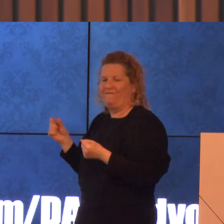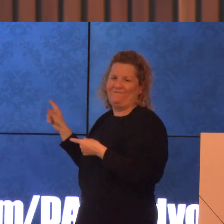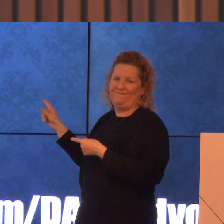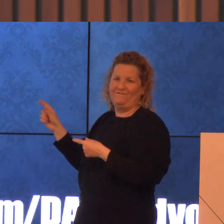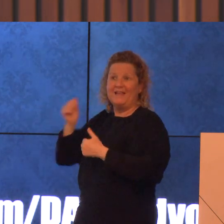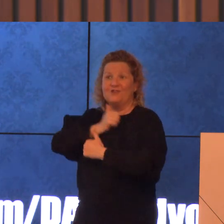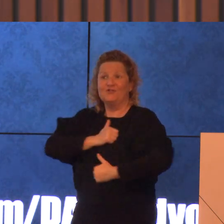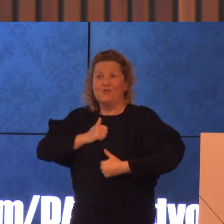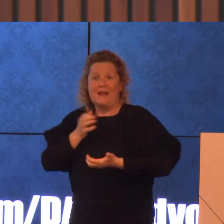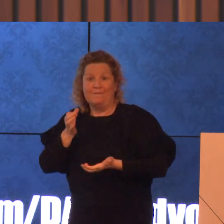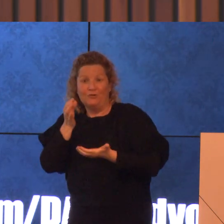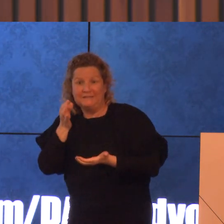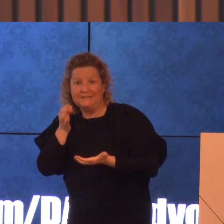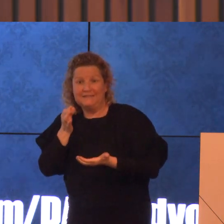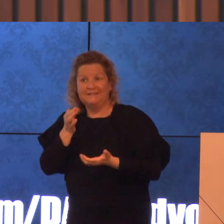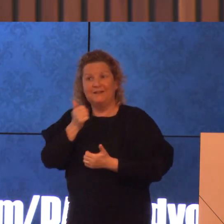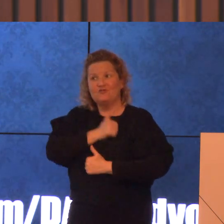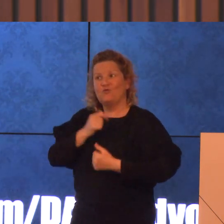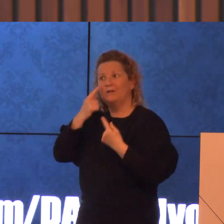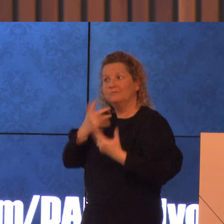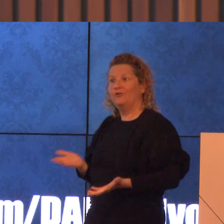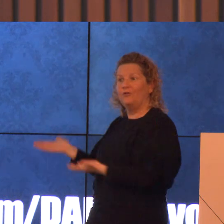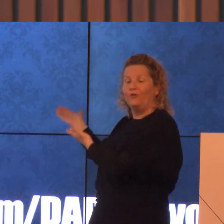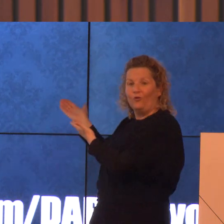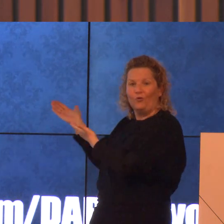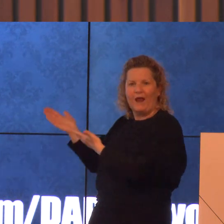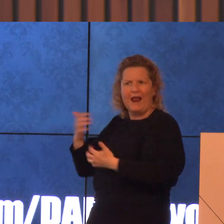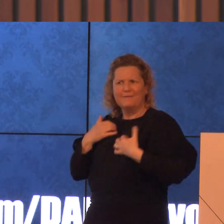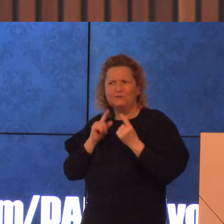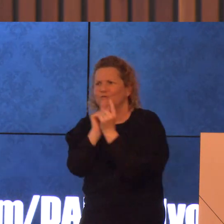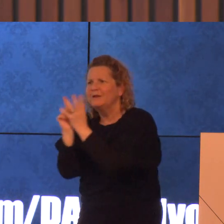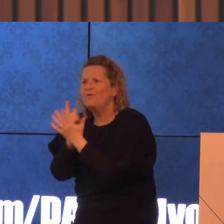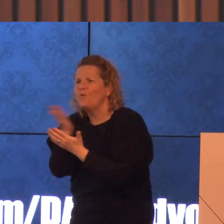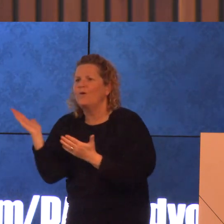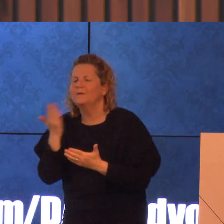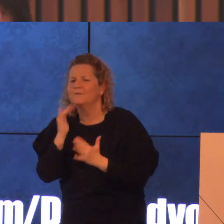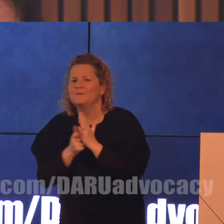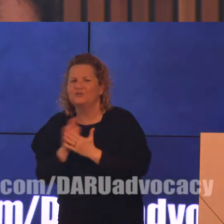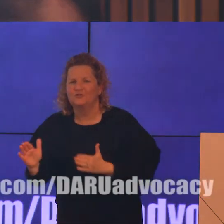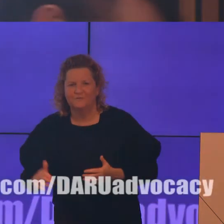enjoy morning tea, enjoy Gogglebox, and I look forward to meeting with you all. Thank you very much.